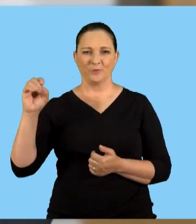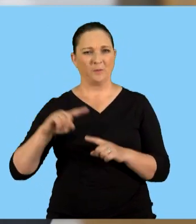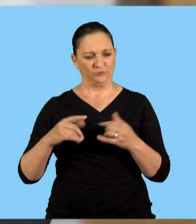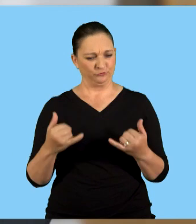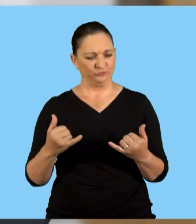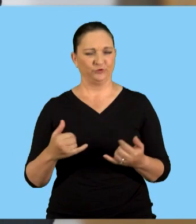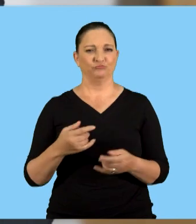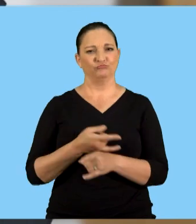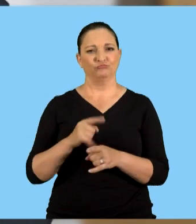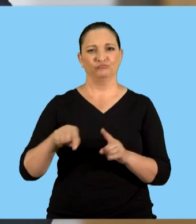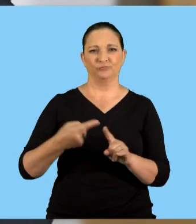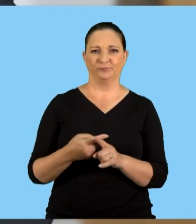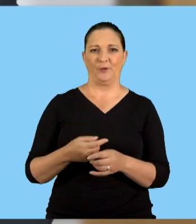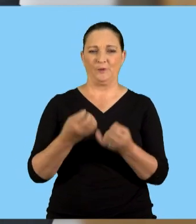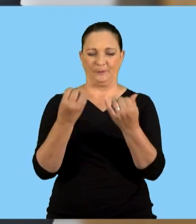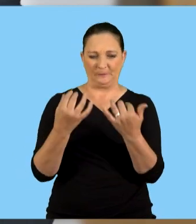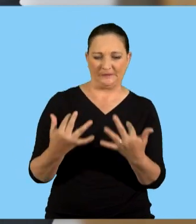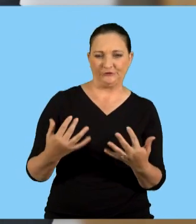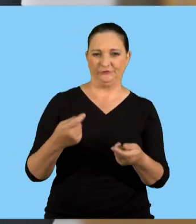and budgets. Let's get started.